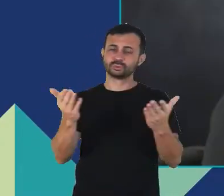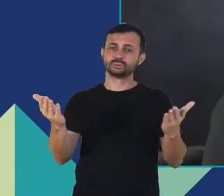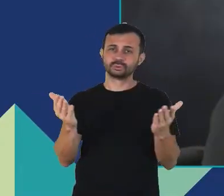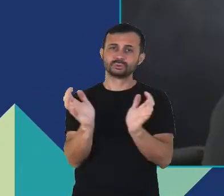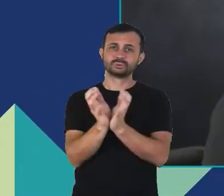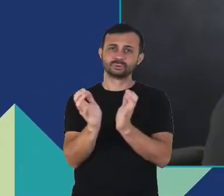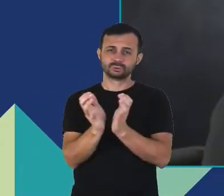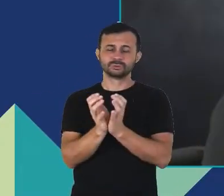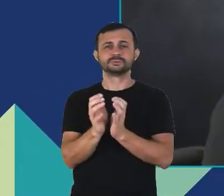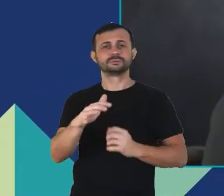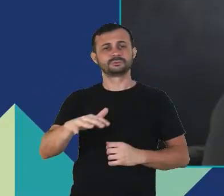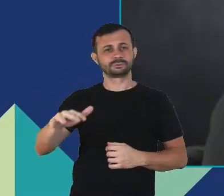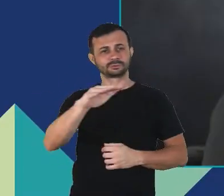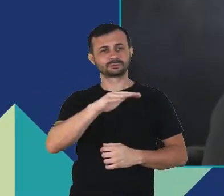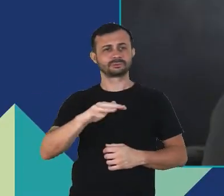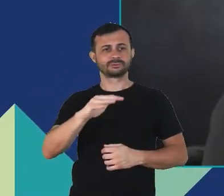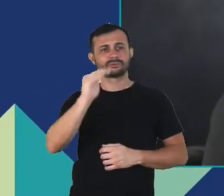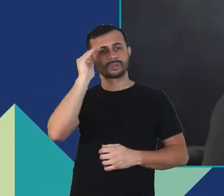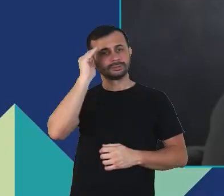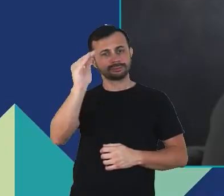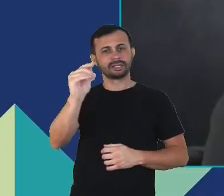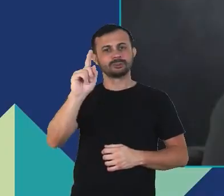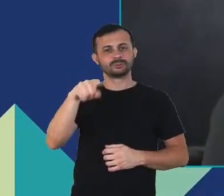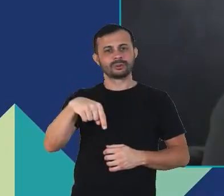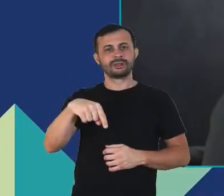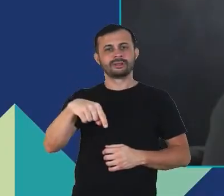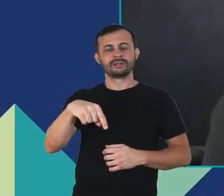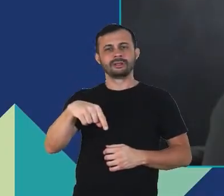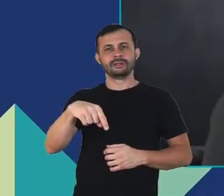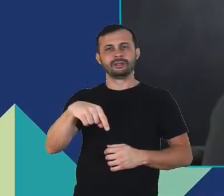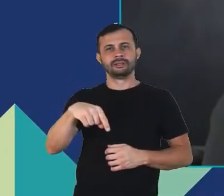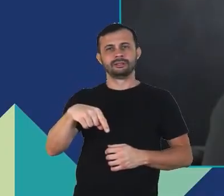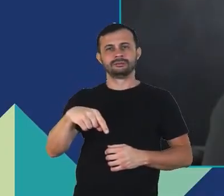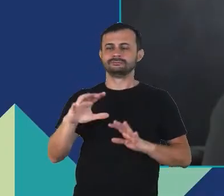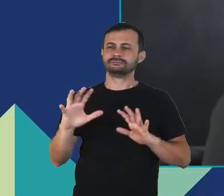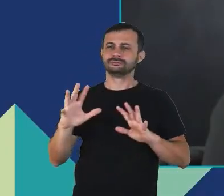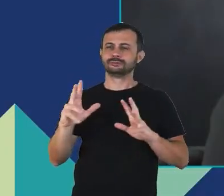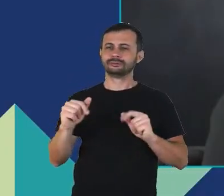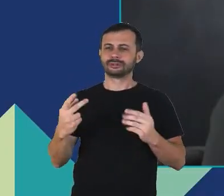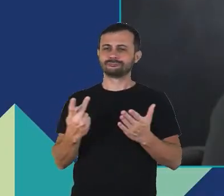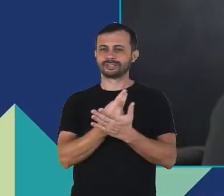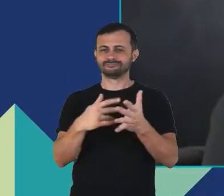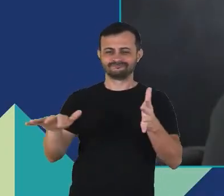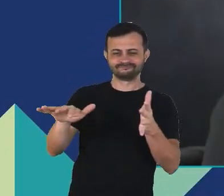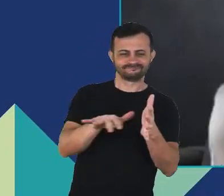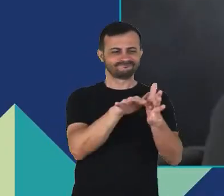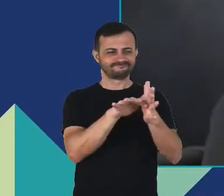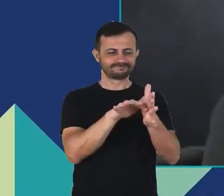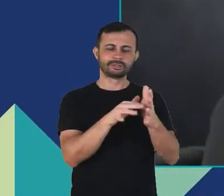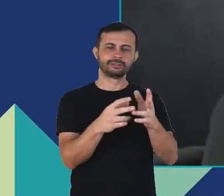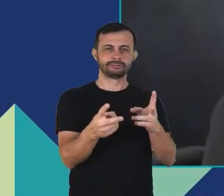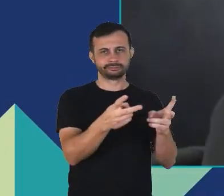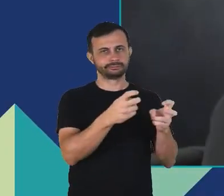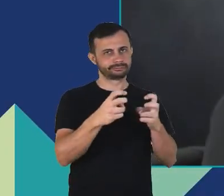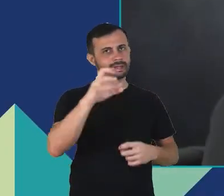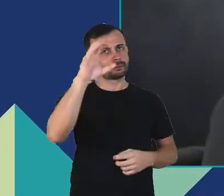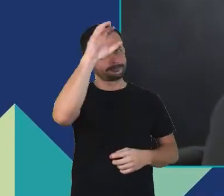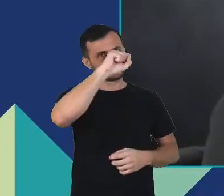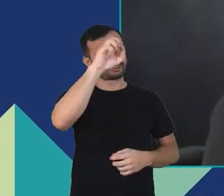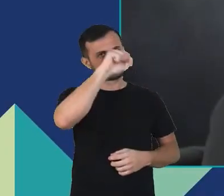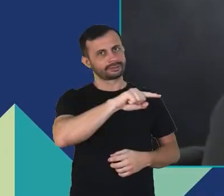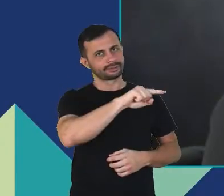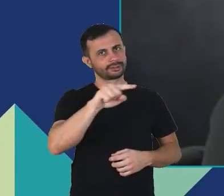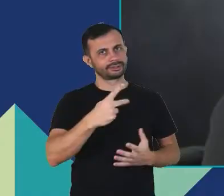humble when I talk about these events, because we need to learn, but not only to learn, take it home and